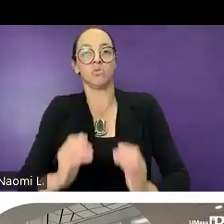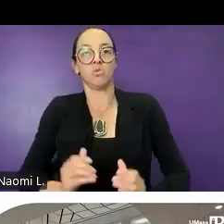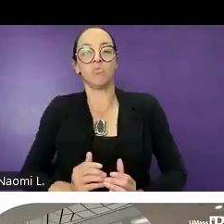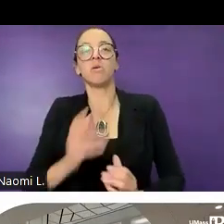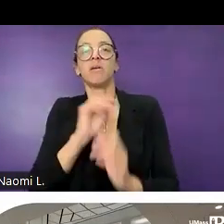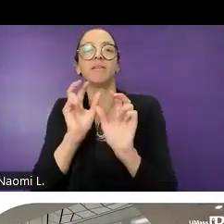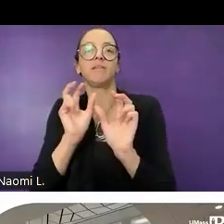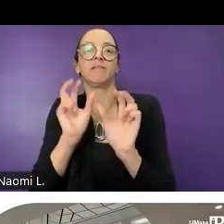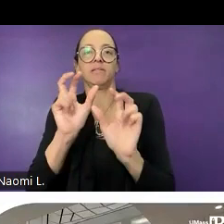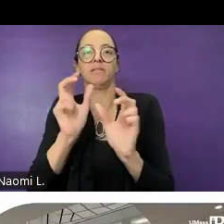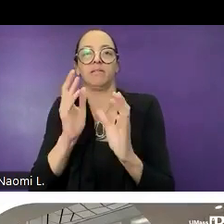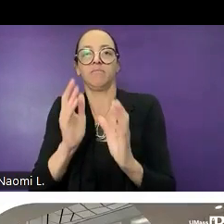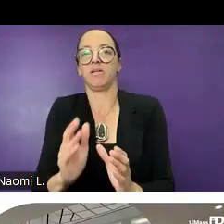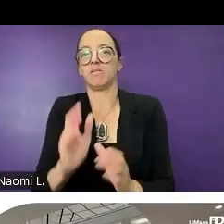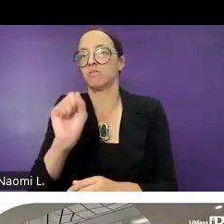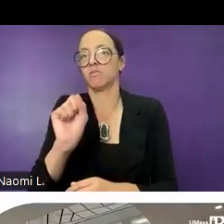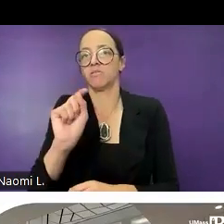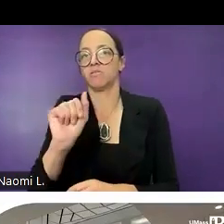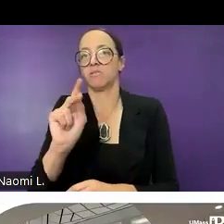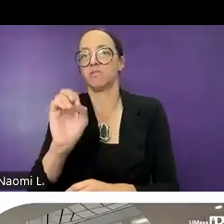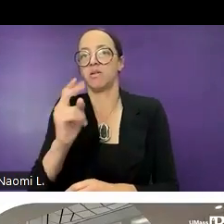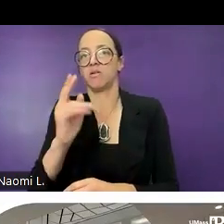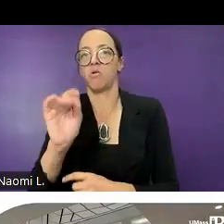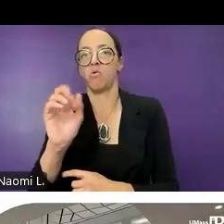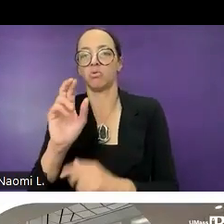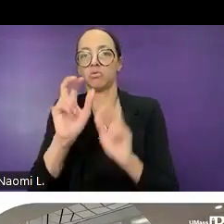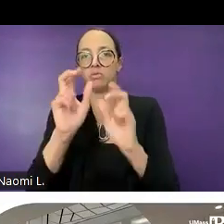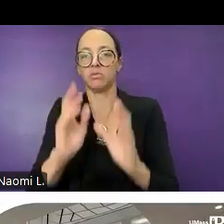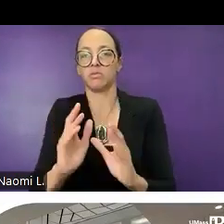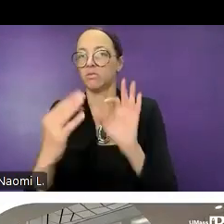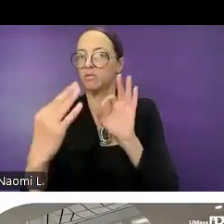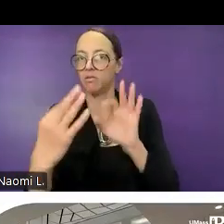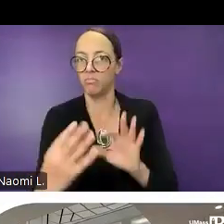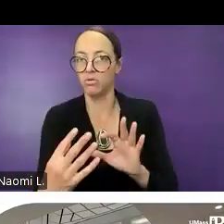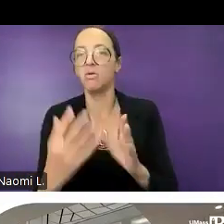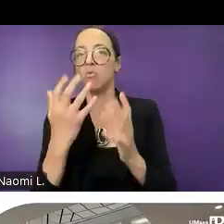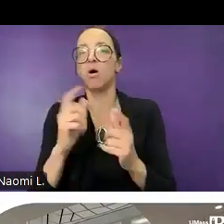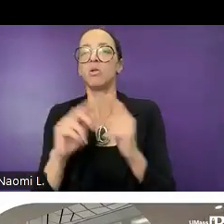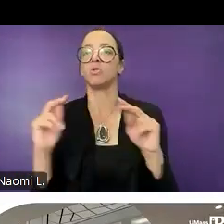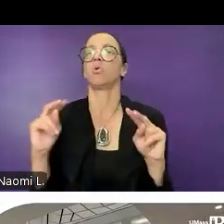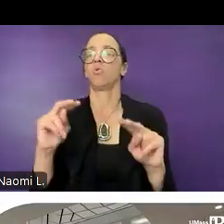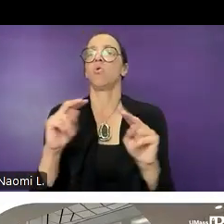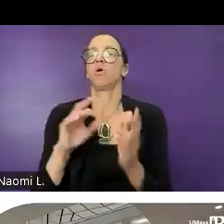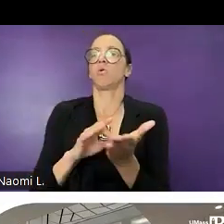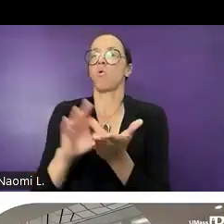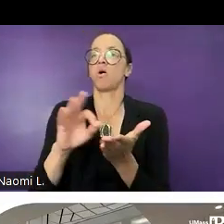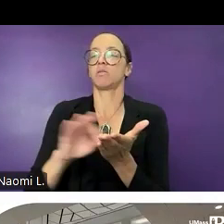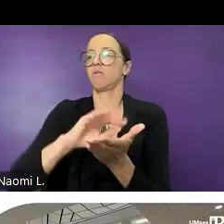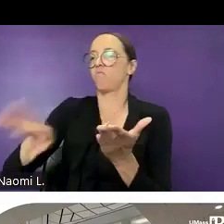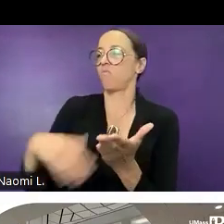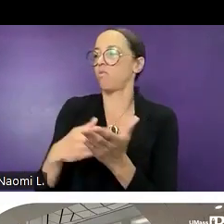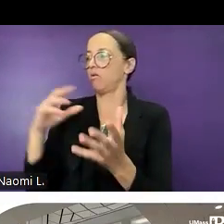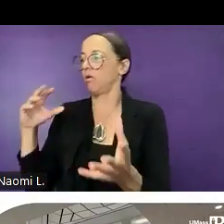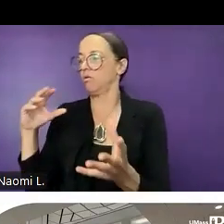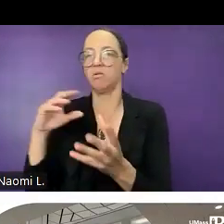understanding of the population's needs. That is, not just from the quantitative modeling perspective, but to